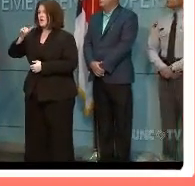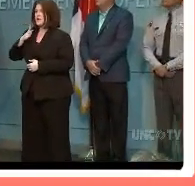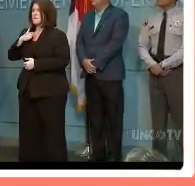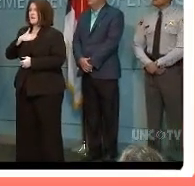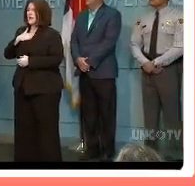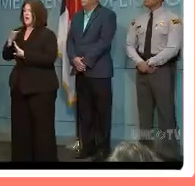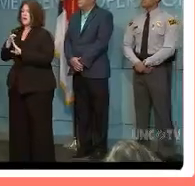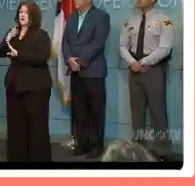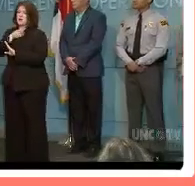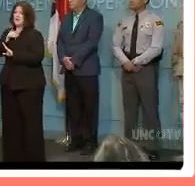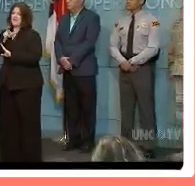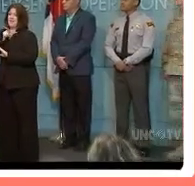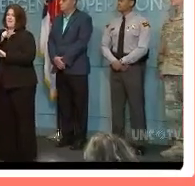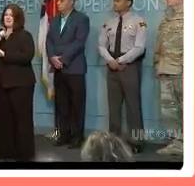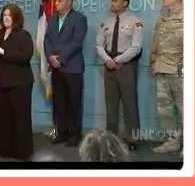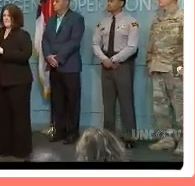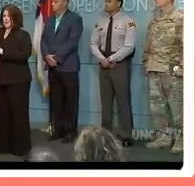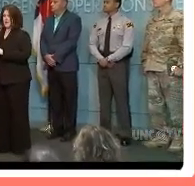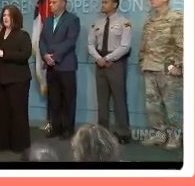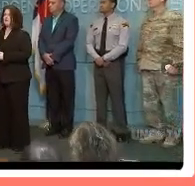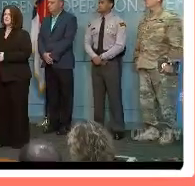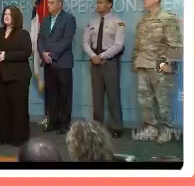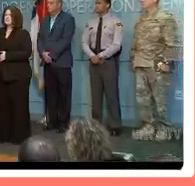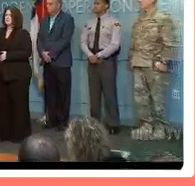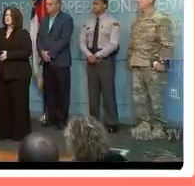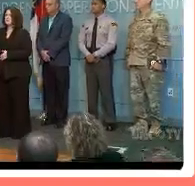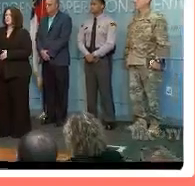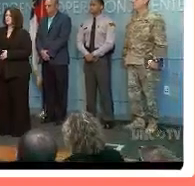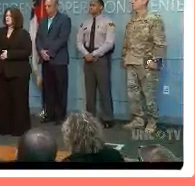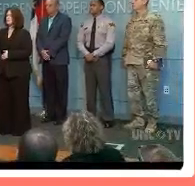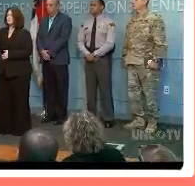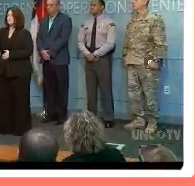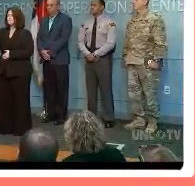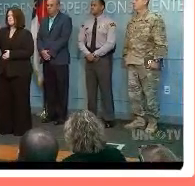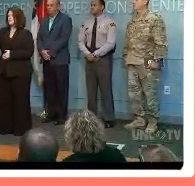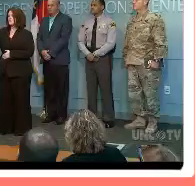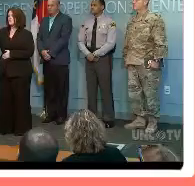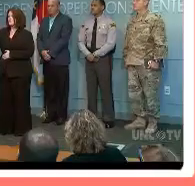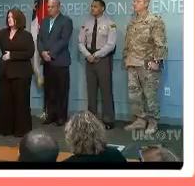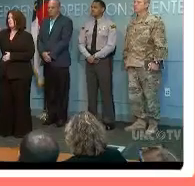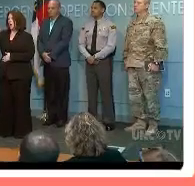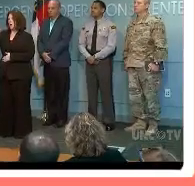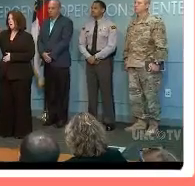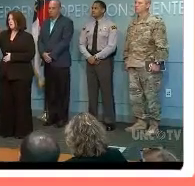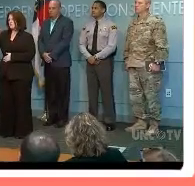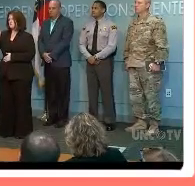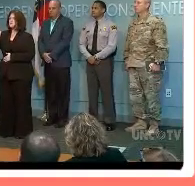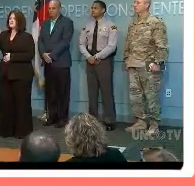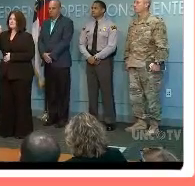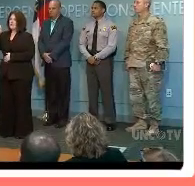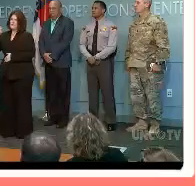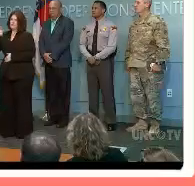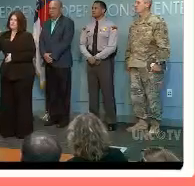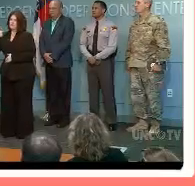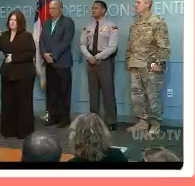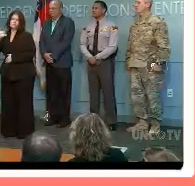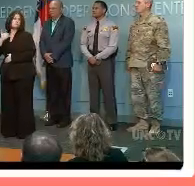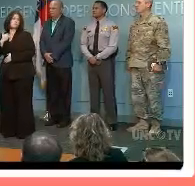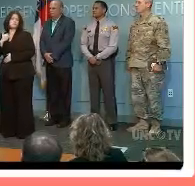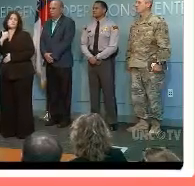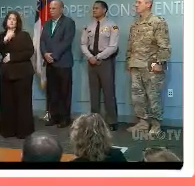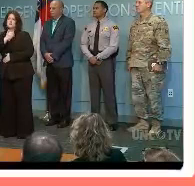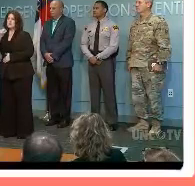To my immediate left in the back is Secretary Jim Trogdon, our Secretary of Transportation. We also